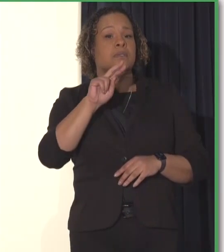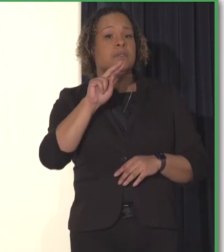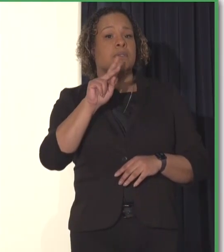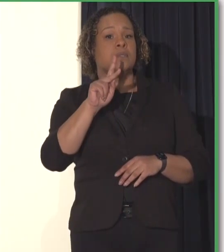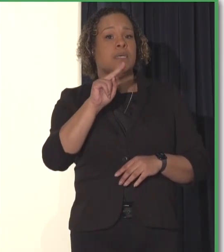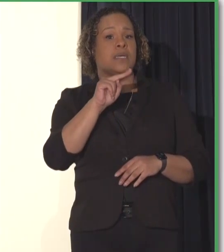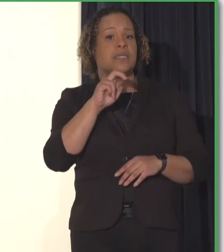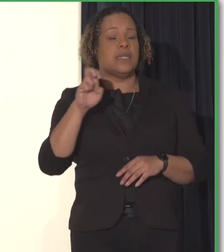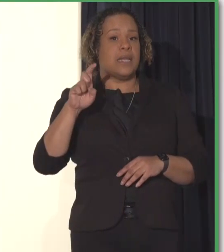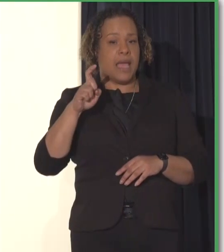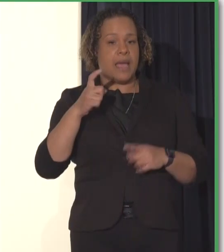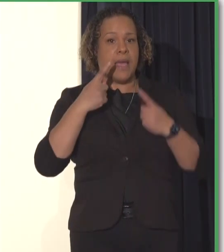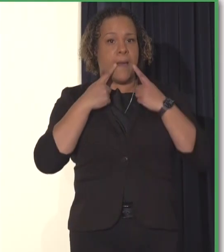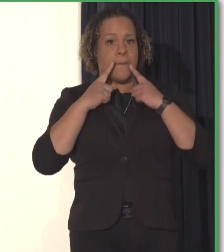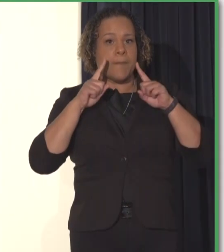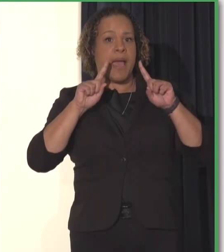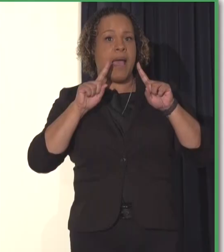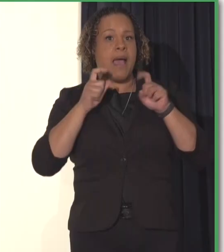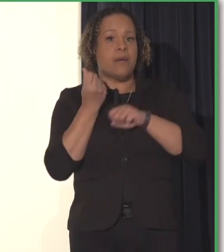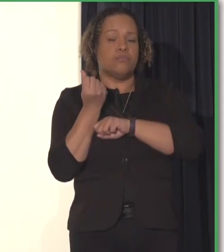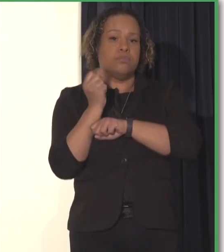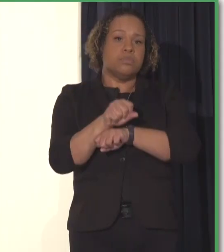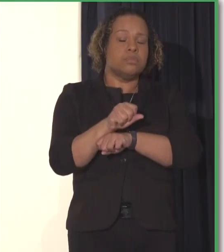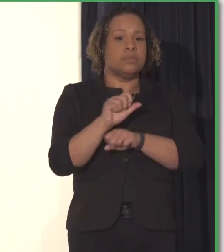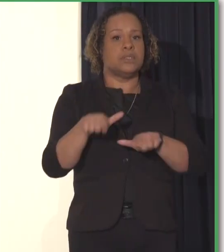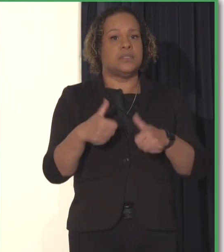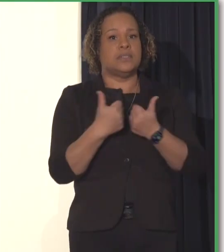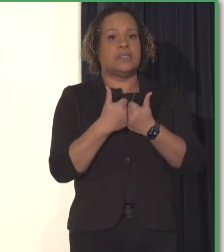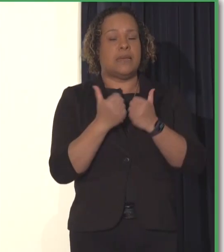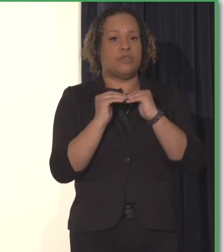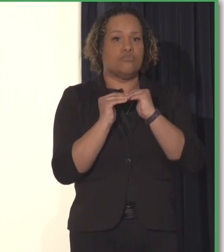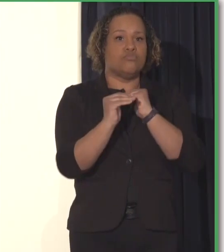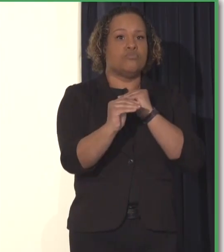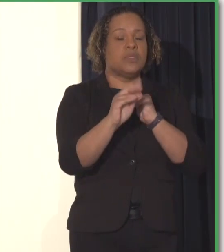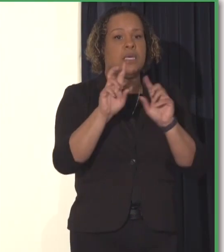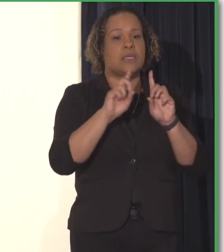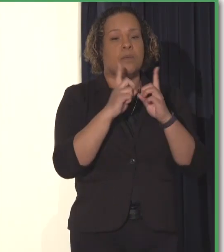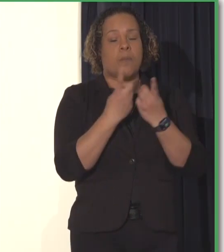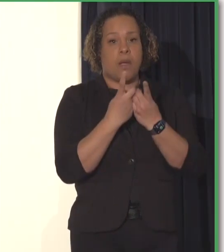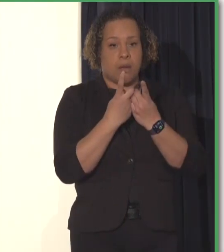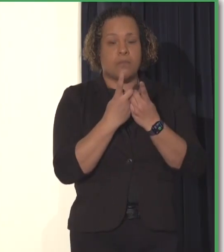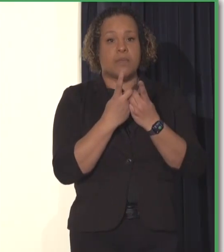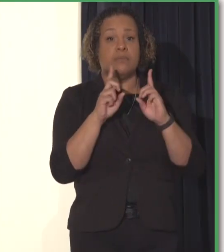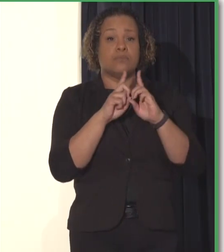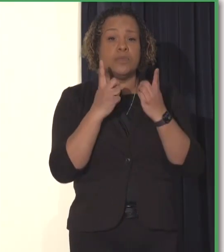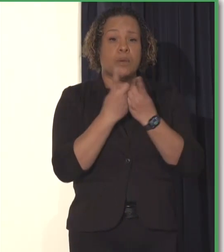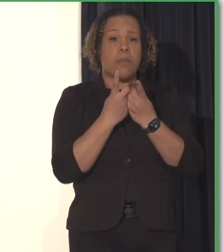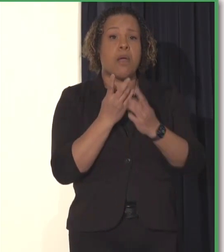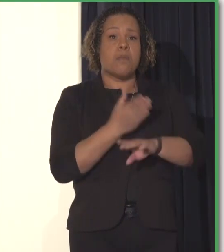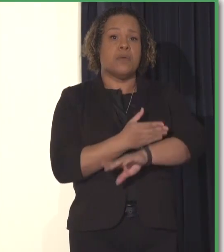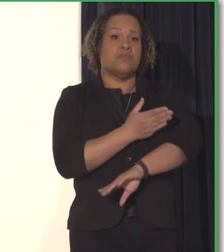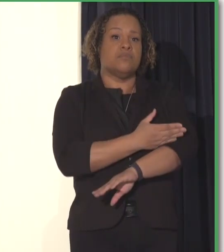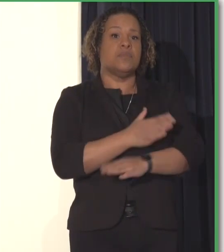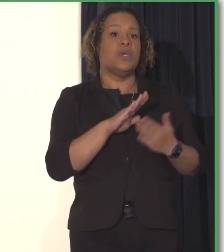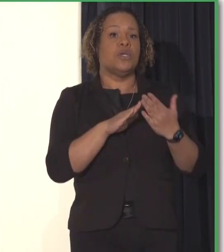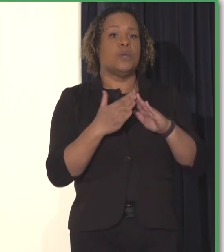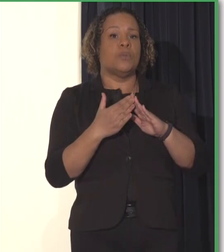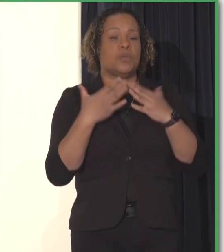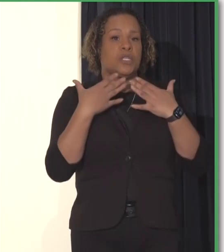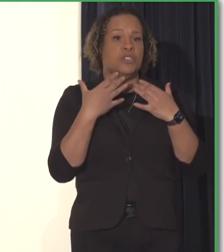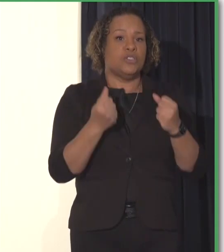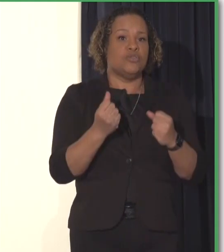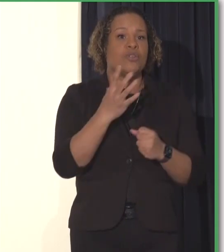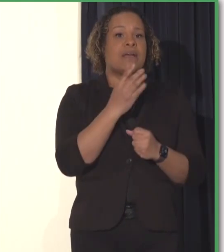faced and conquered the tough challenges to stabilize the department, improve community trust, and rebuild